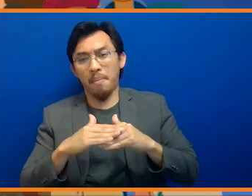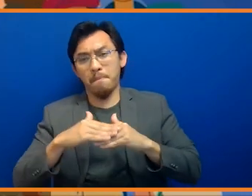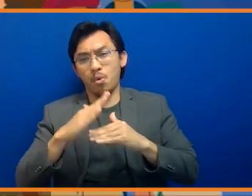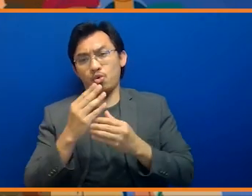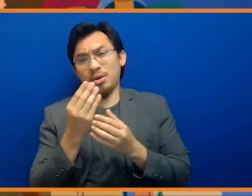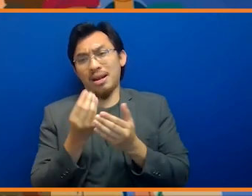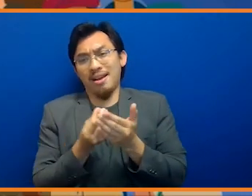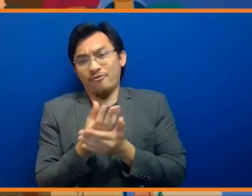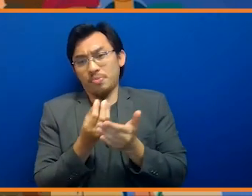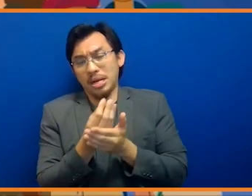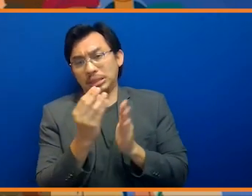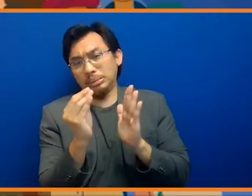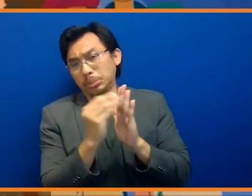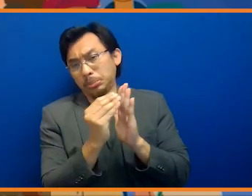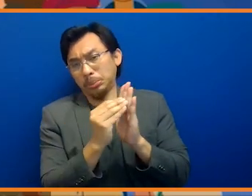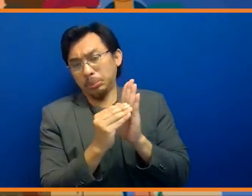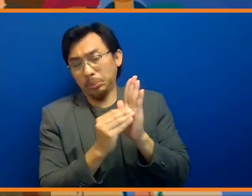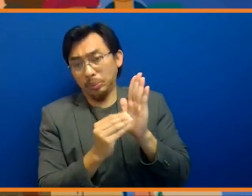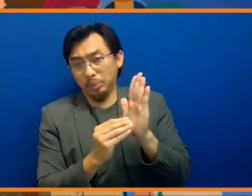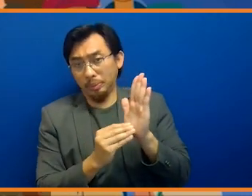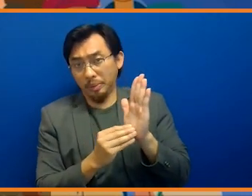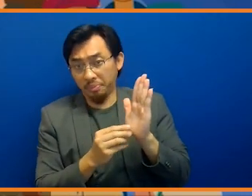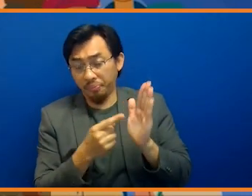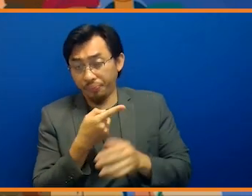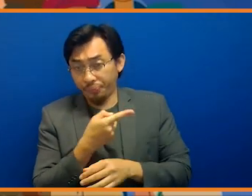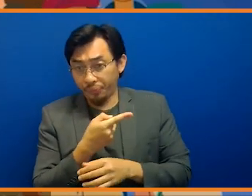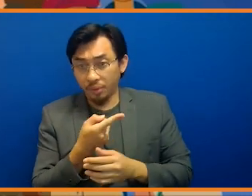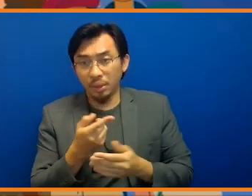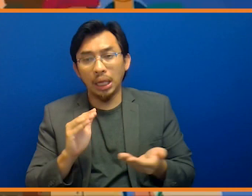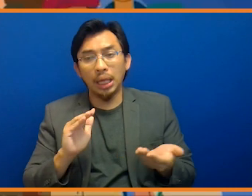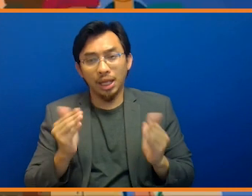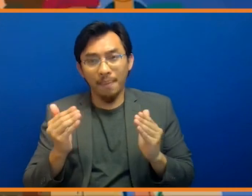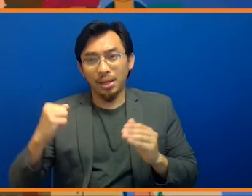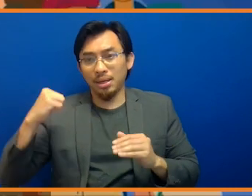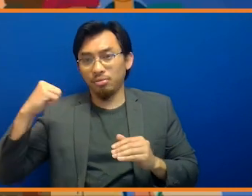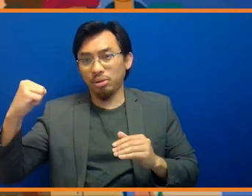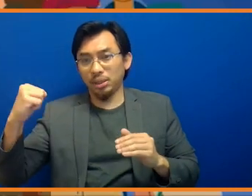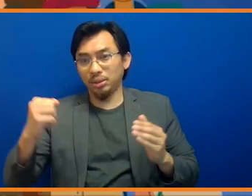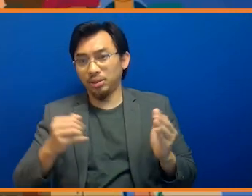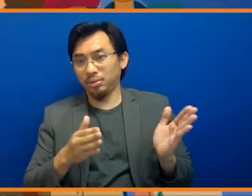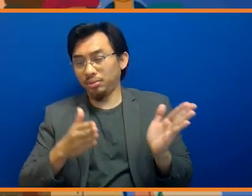with more information, yeah, compared to the